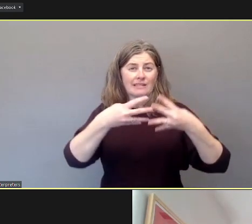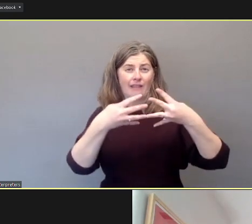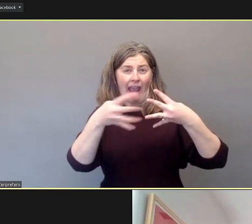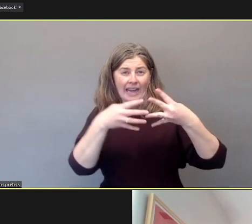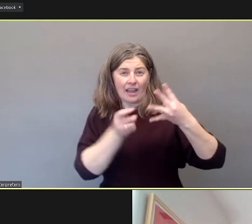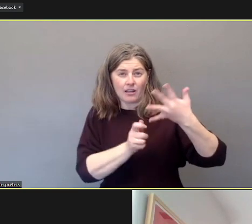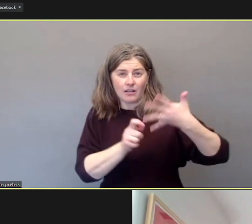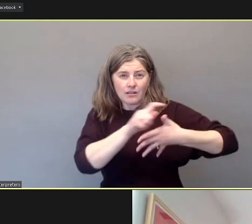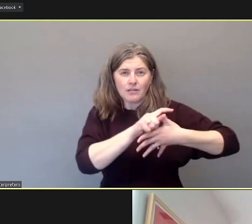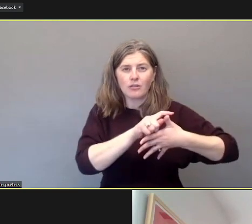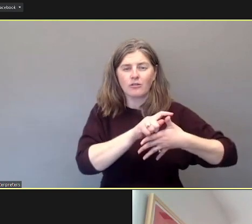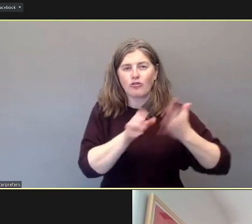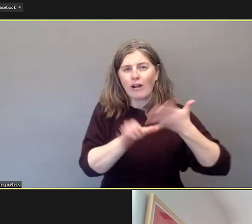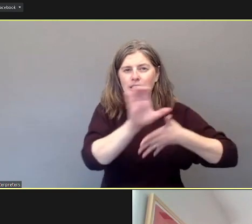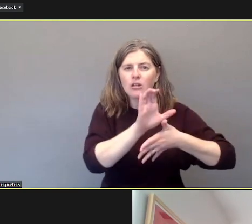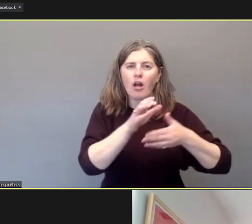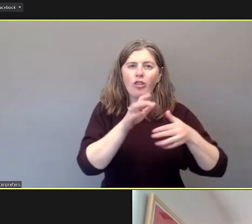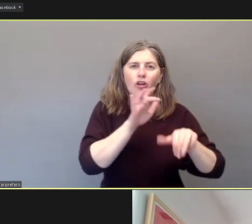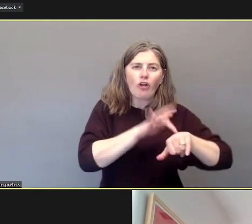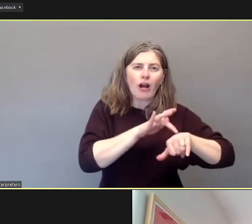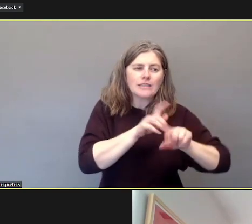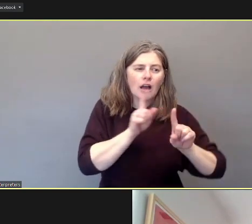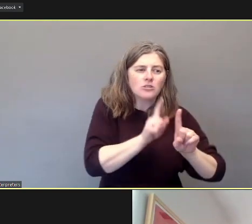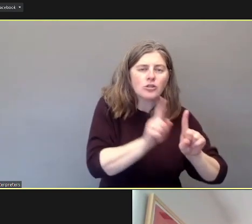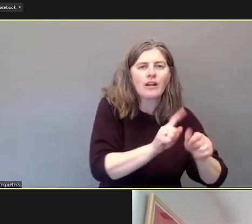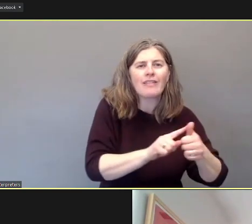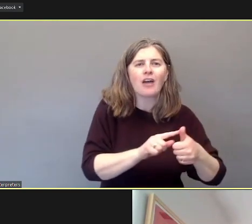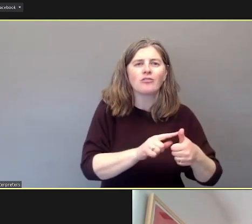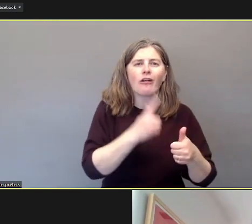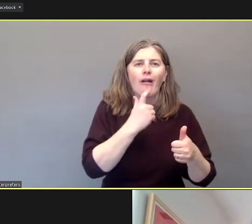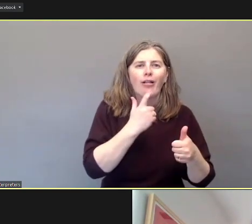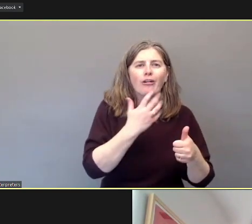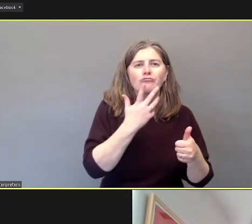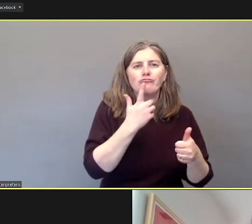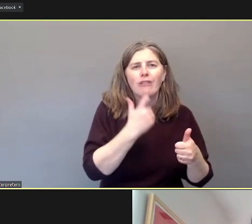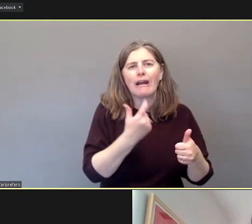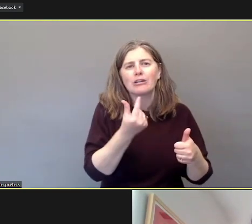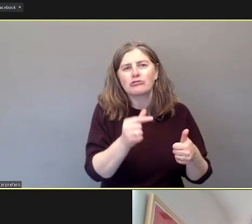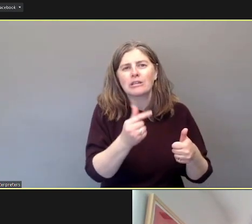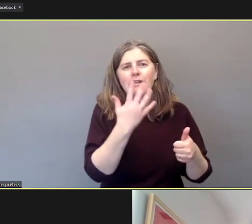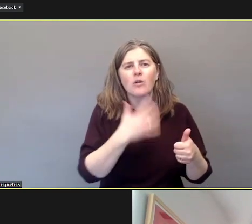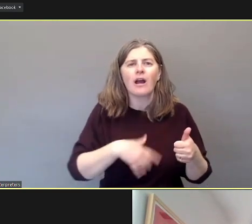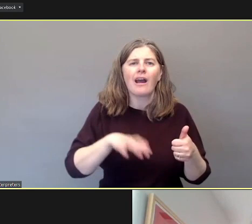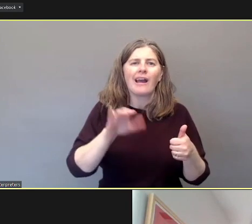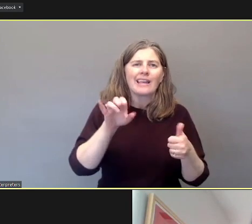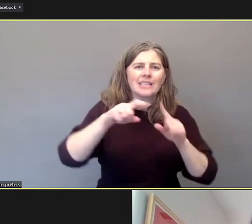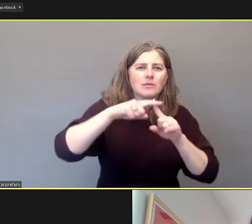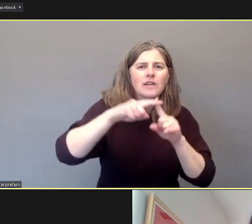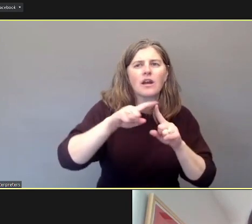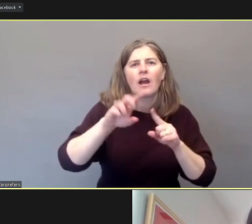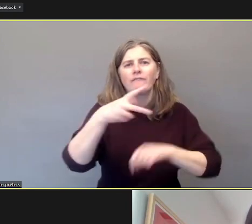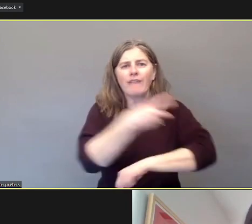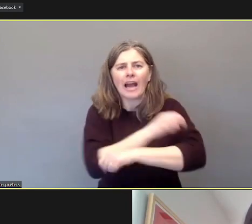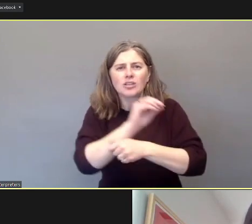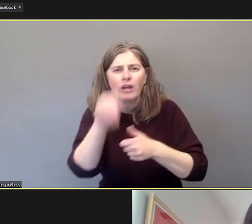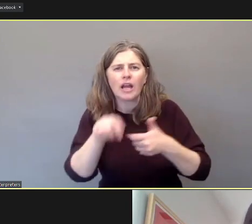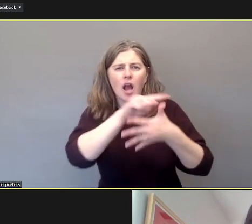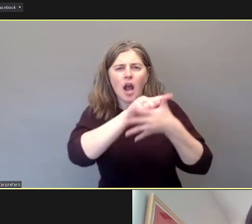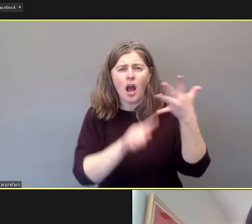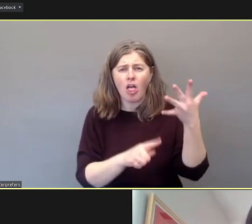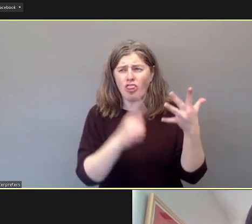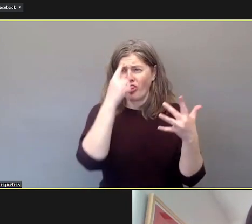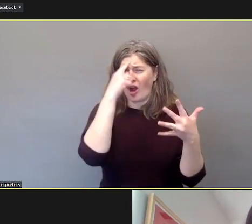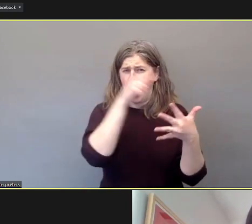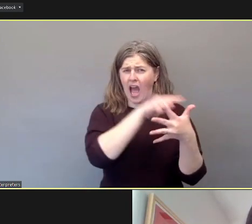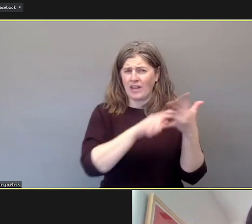contact tracing during the green to turquoise. We had the test positivity and the case rates and the vax rates. Is there any thought of having